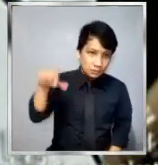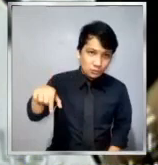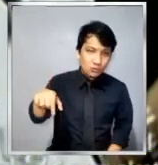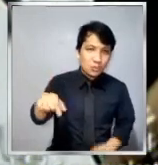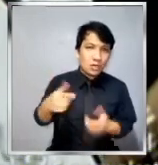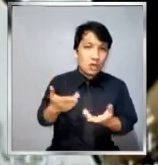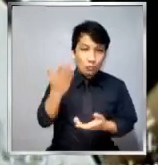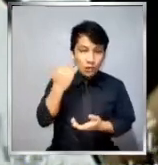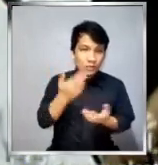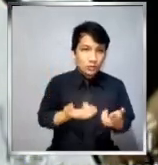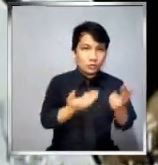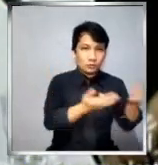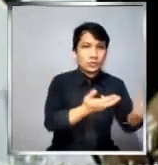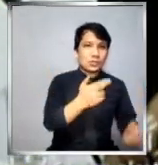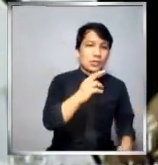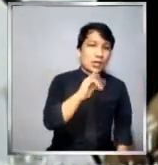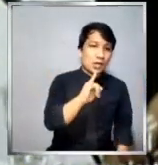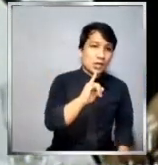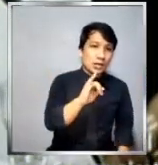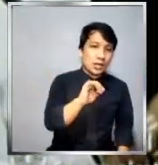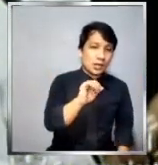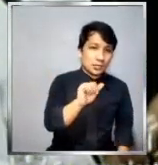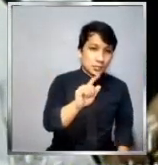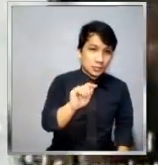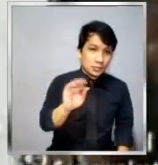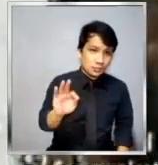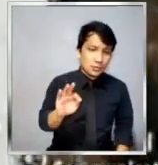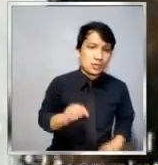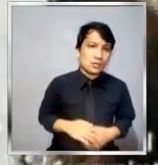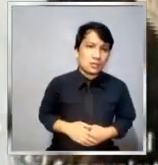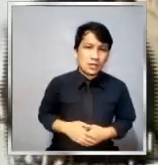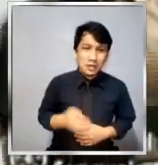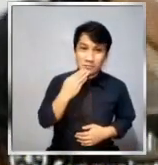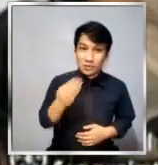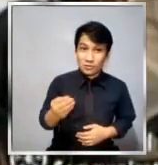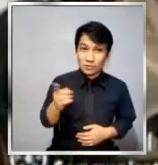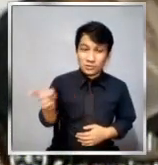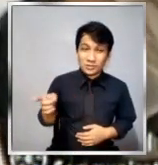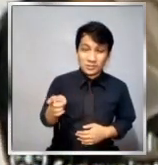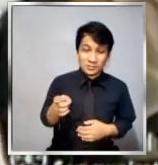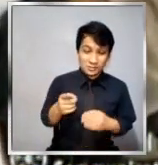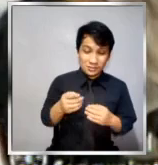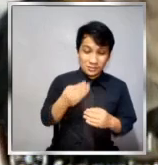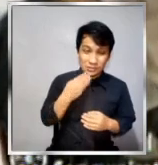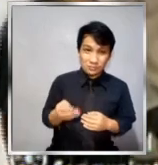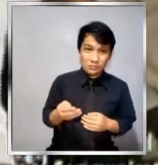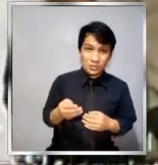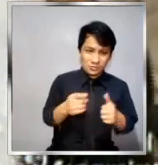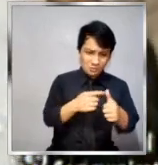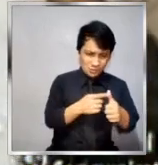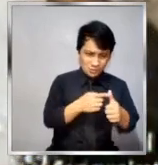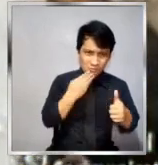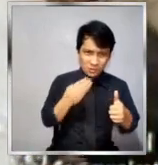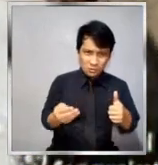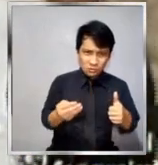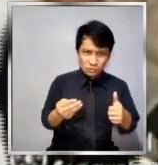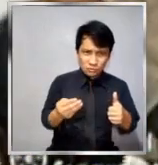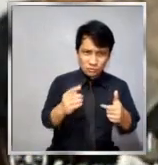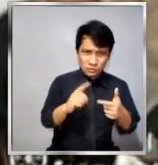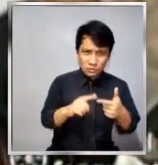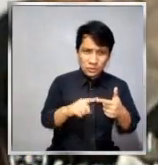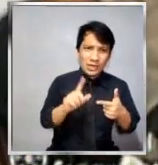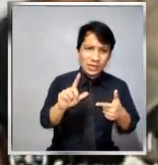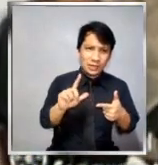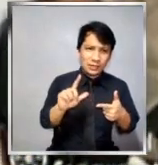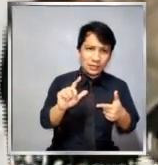sir. Tama mo, taas na. Bacolod, taka ako. Bacolod City, sir. Lanao del